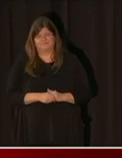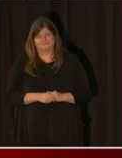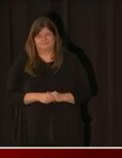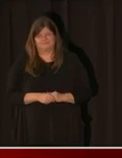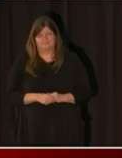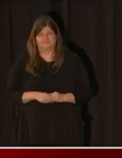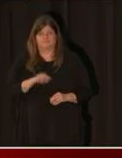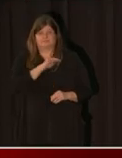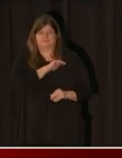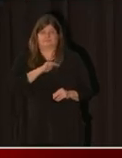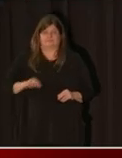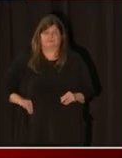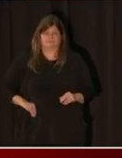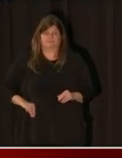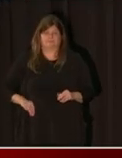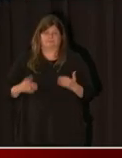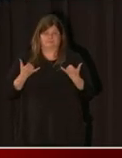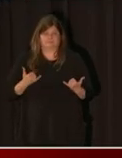questions?